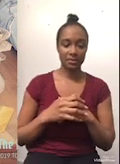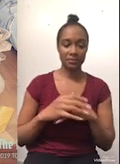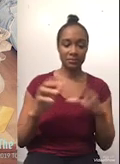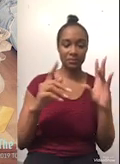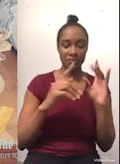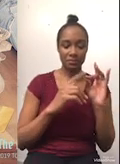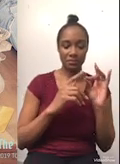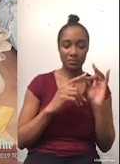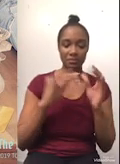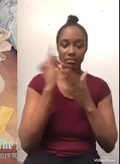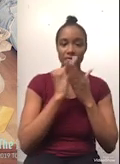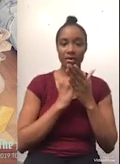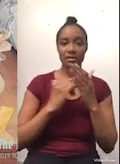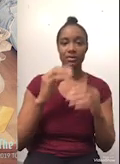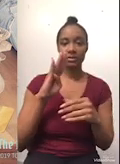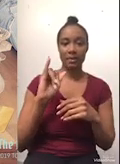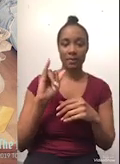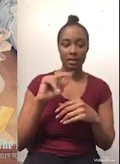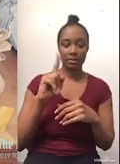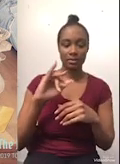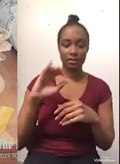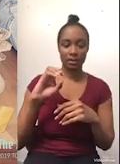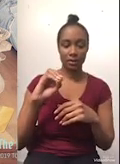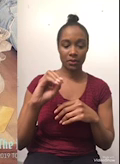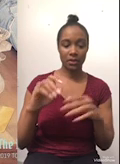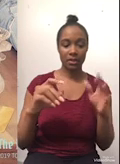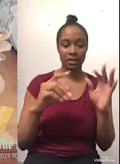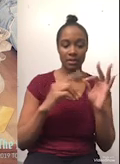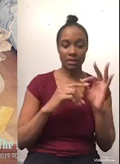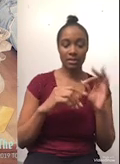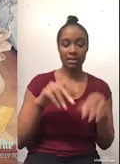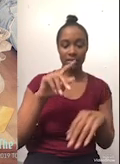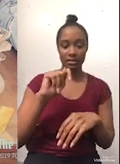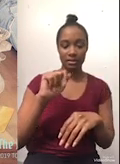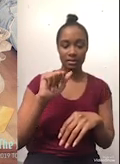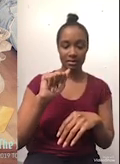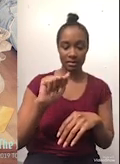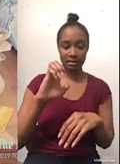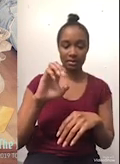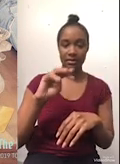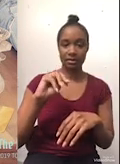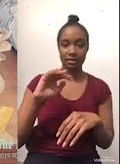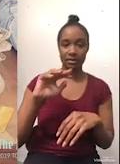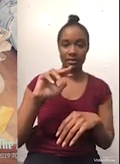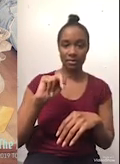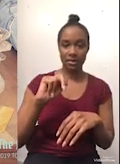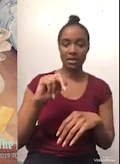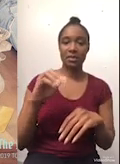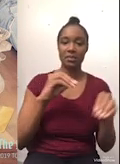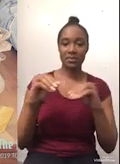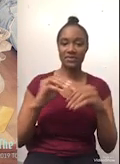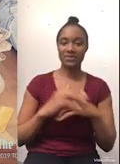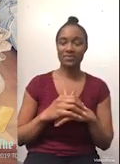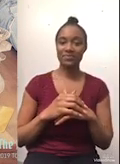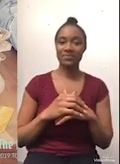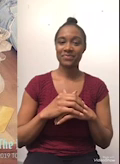Taemin's Move is so cool to listen to. Which artist do you admire the most? Chinu,